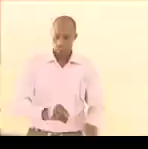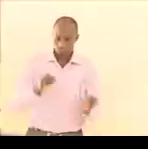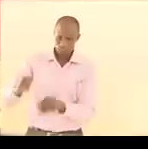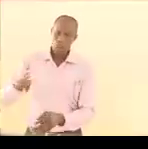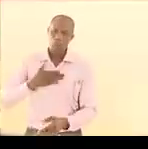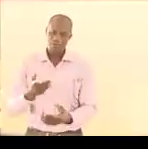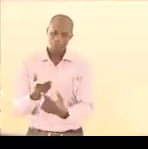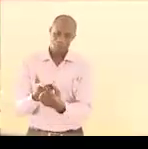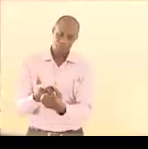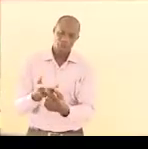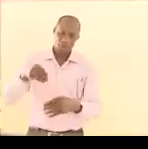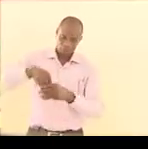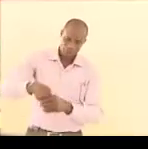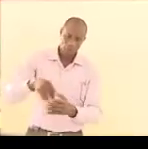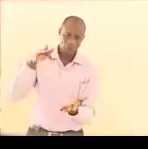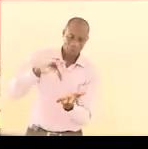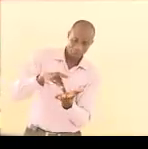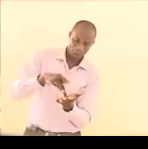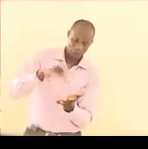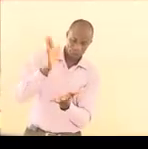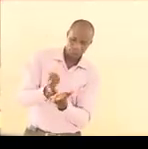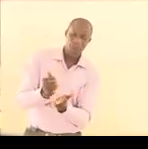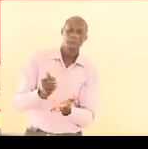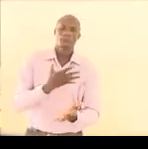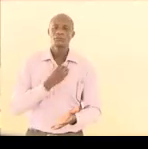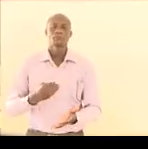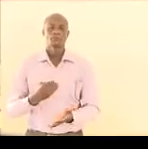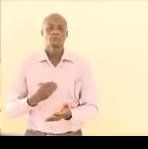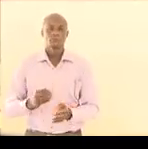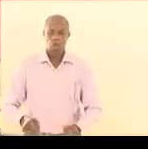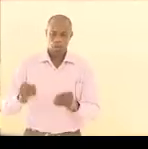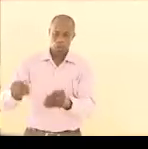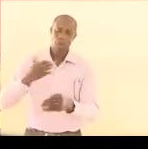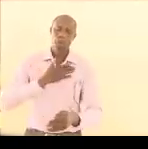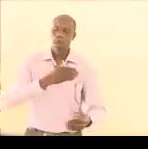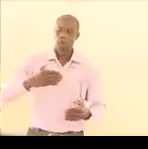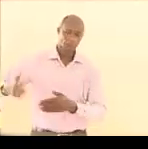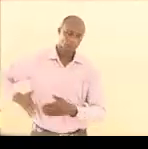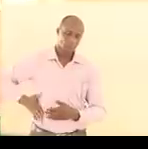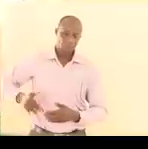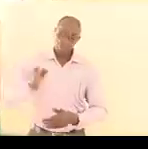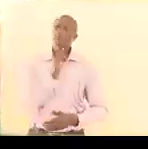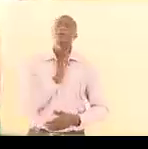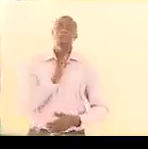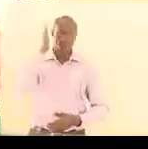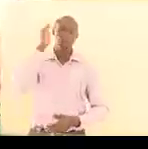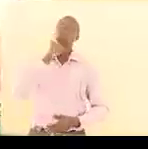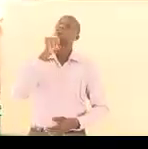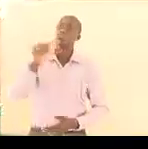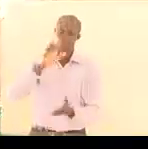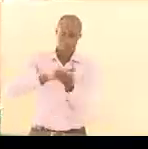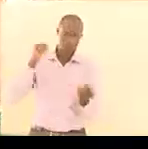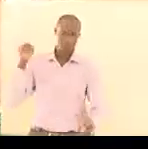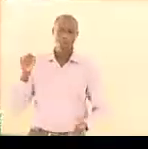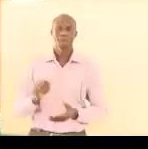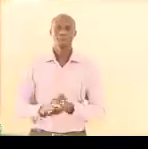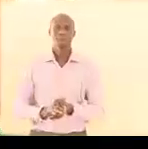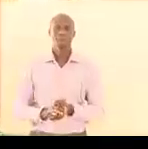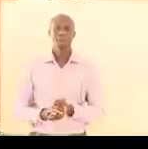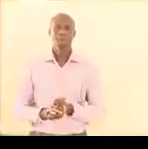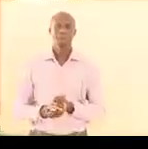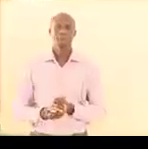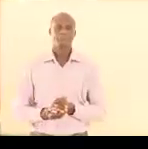and place my finger in the mark of the nails, and place my hands in his side, I will not believe."